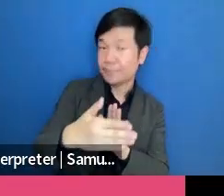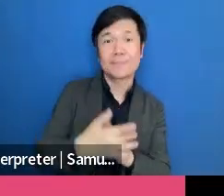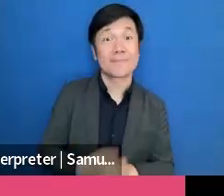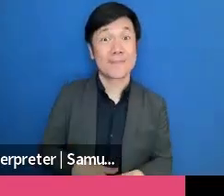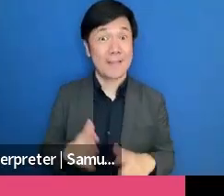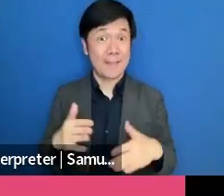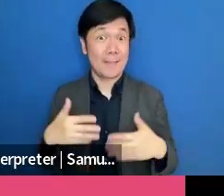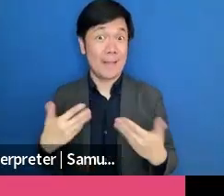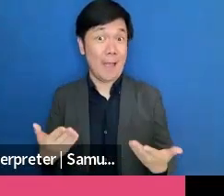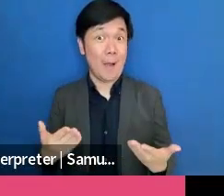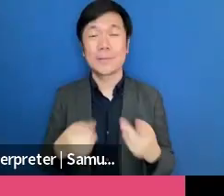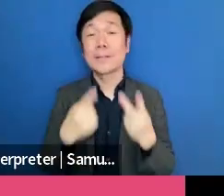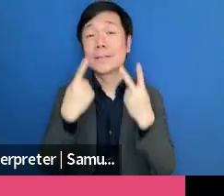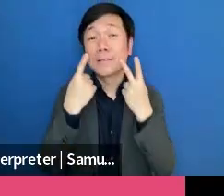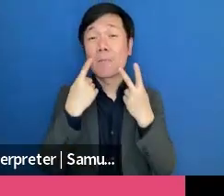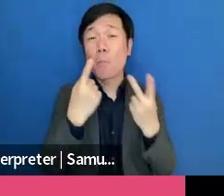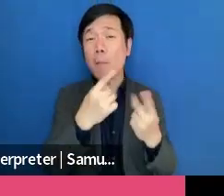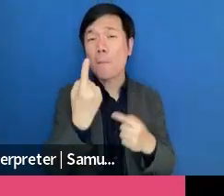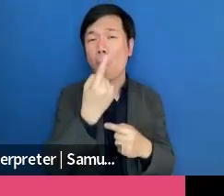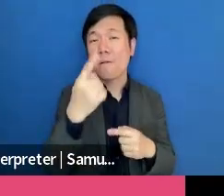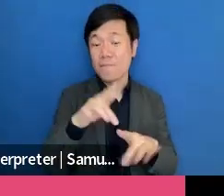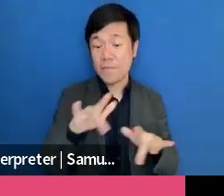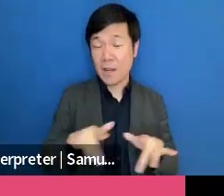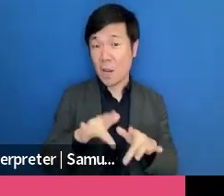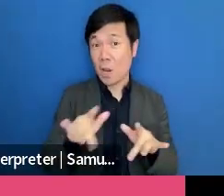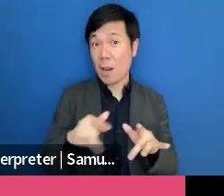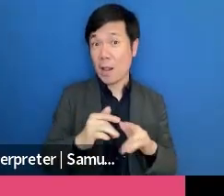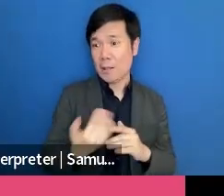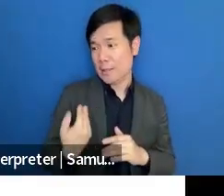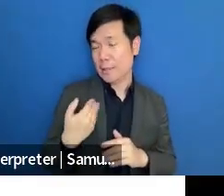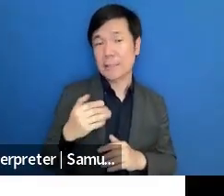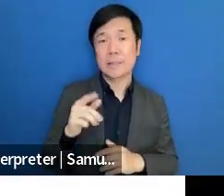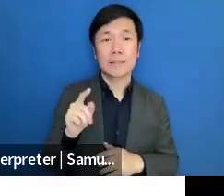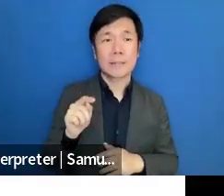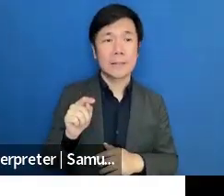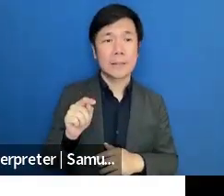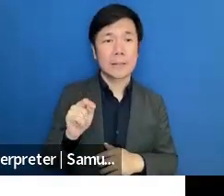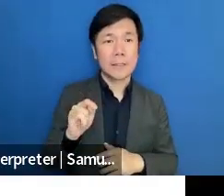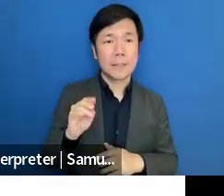will turn to another video example from our former colleague, Timar Kidane.